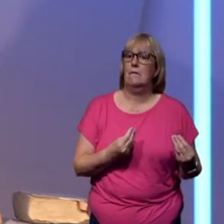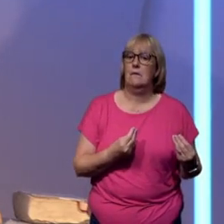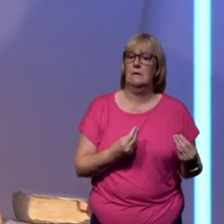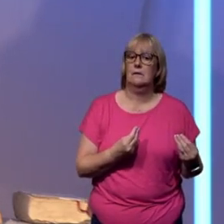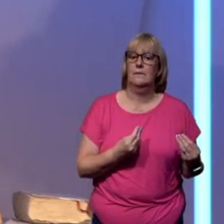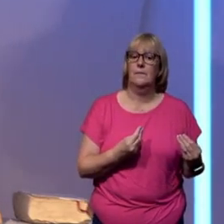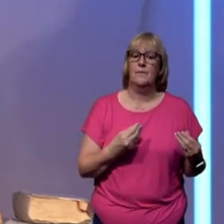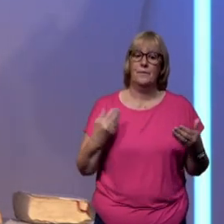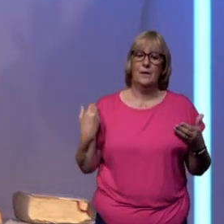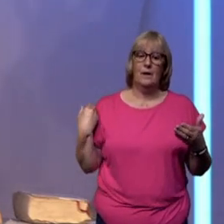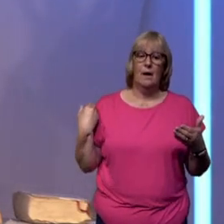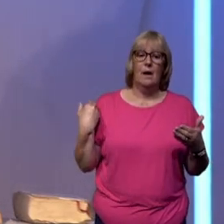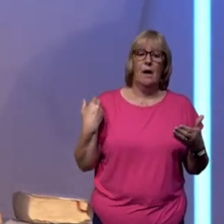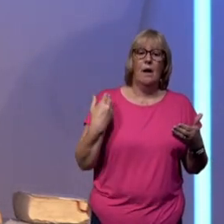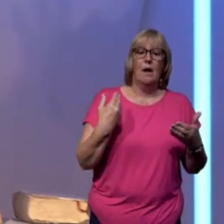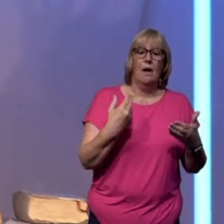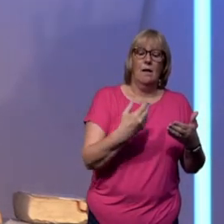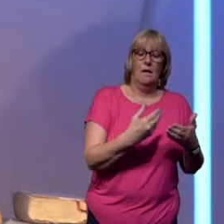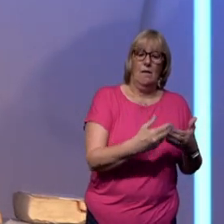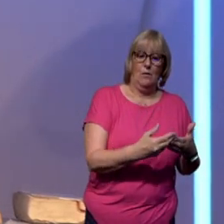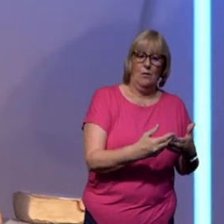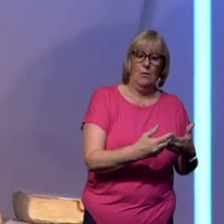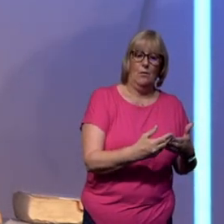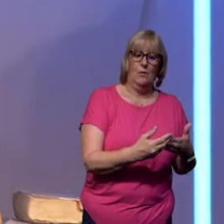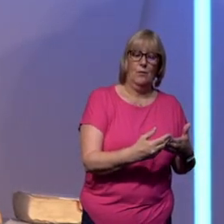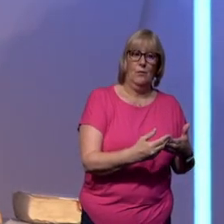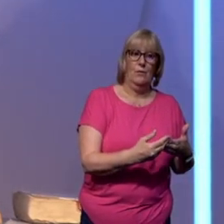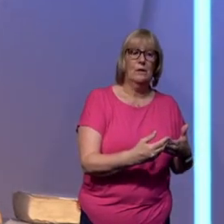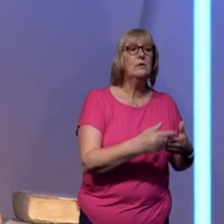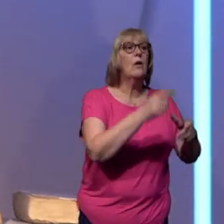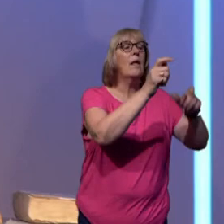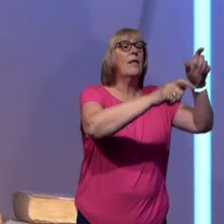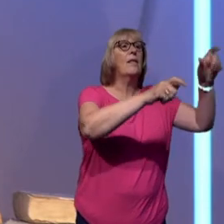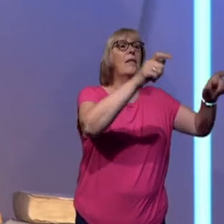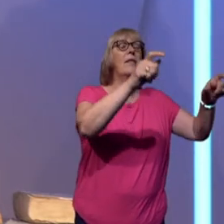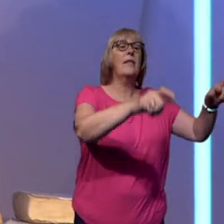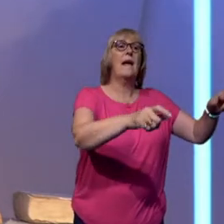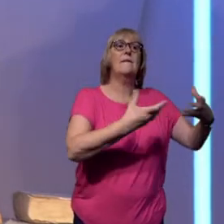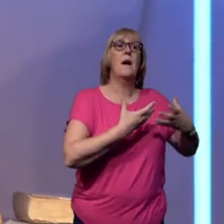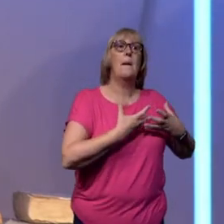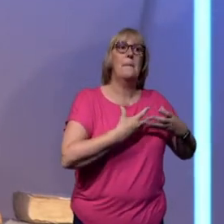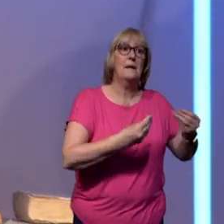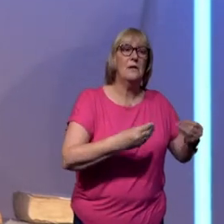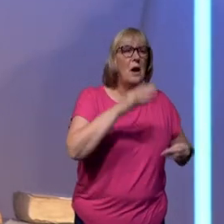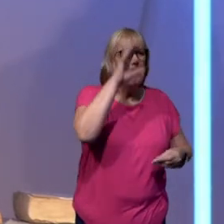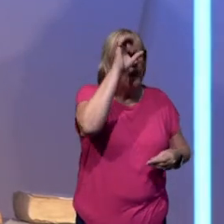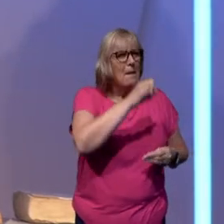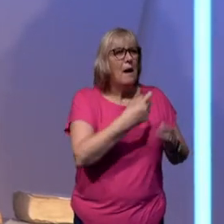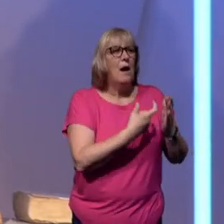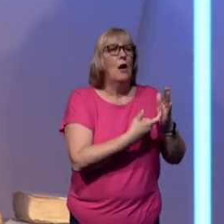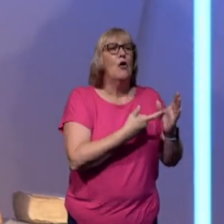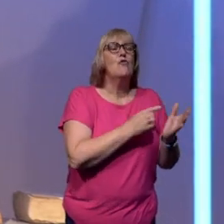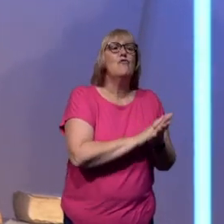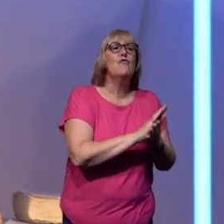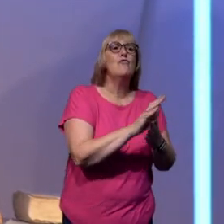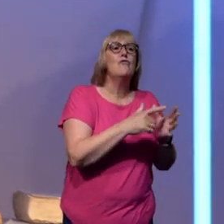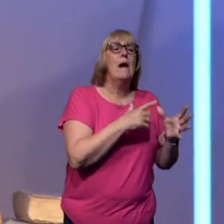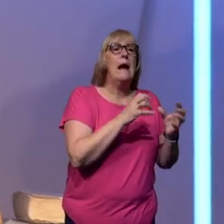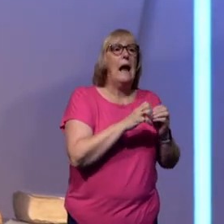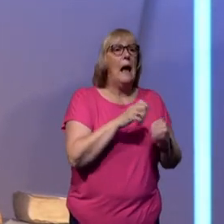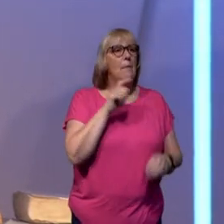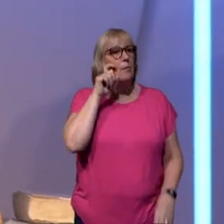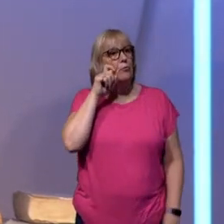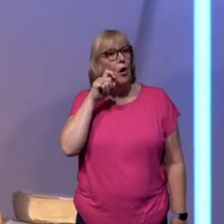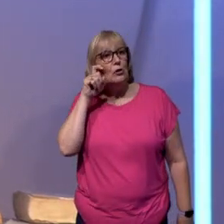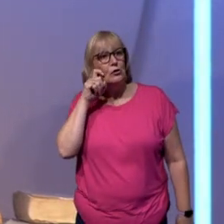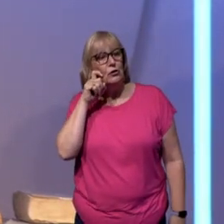time, the hearts of the inhabitants of the land have melted. So Rahab the prostitute, chapter 2, verse 9 says, when we heard how